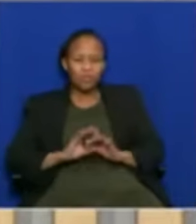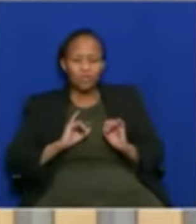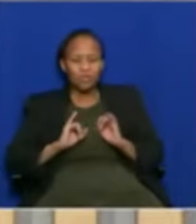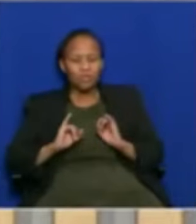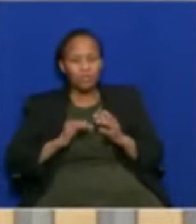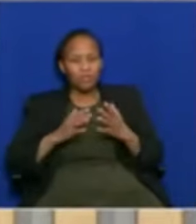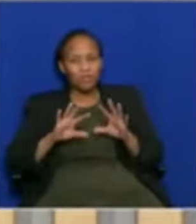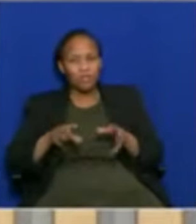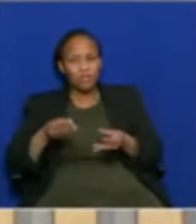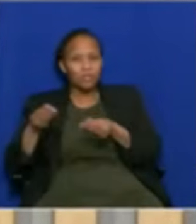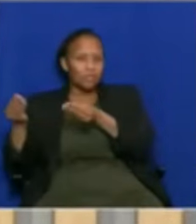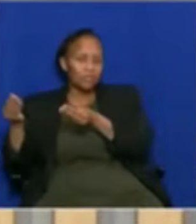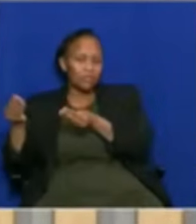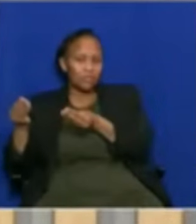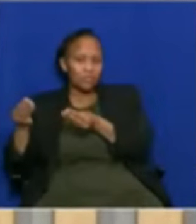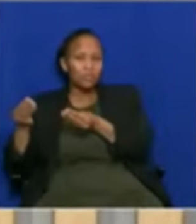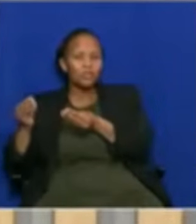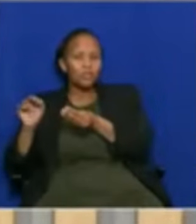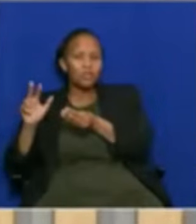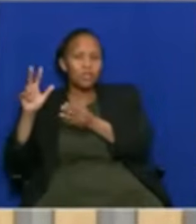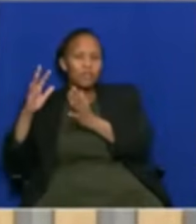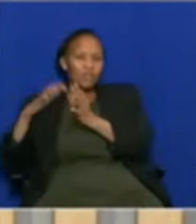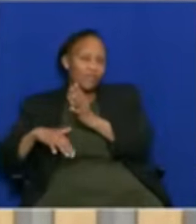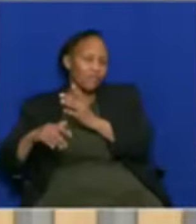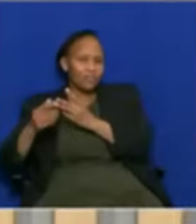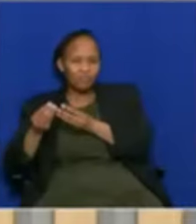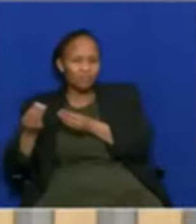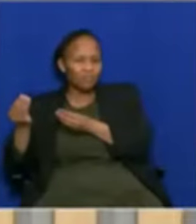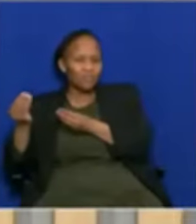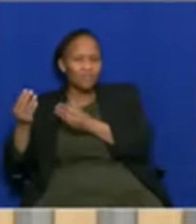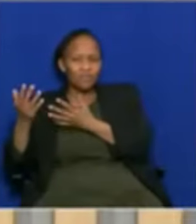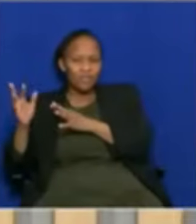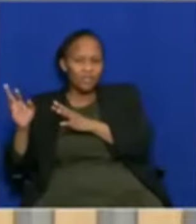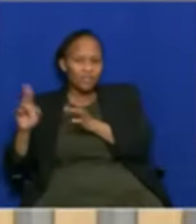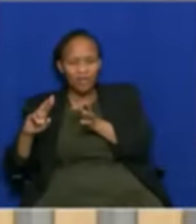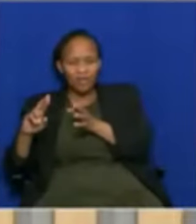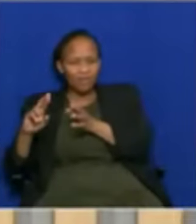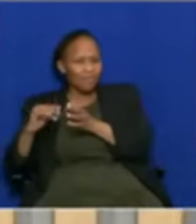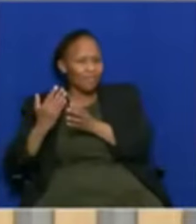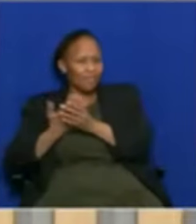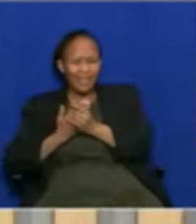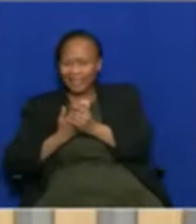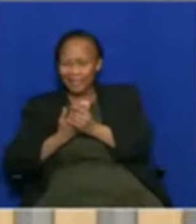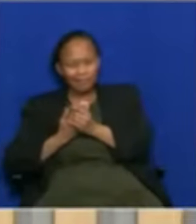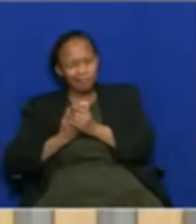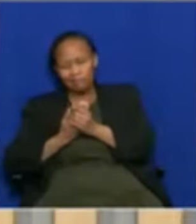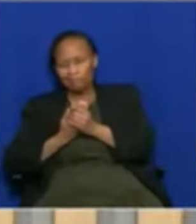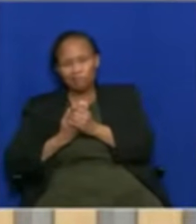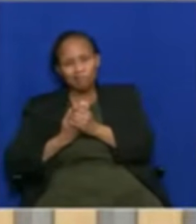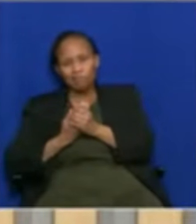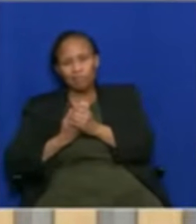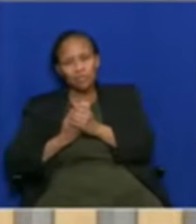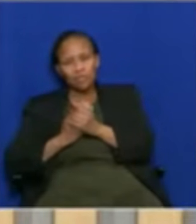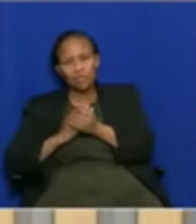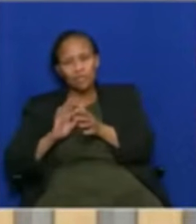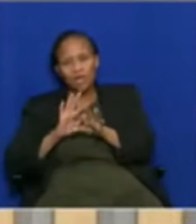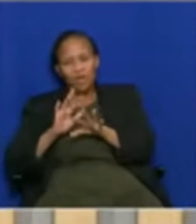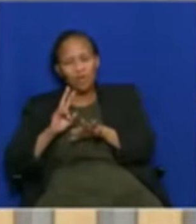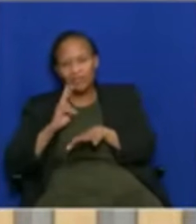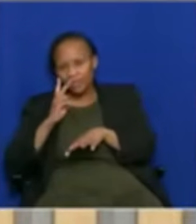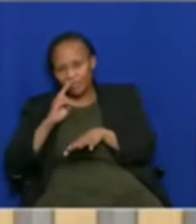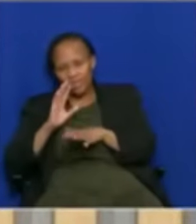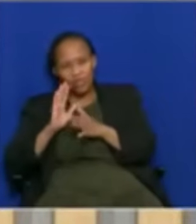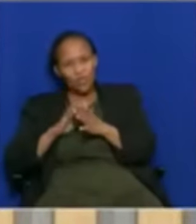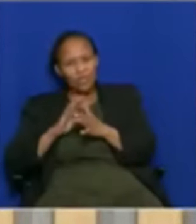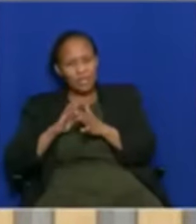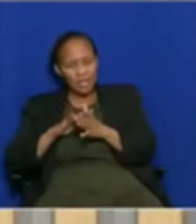and then referring to the file. So I cannot see the reason why you say that I would have done something wrong by